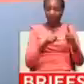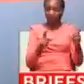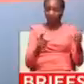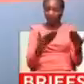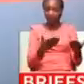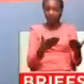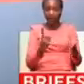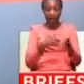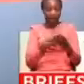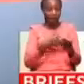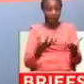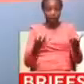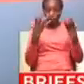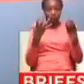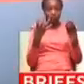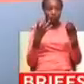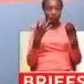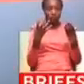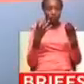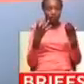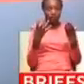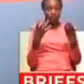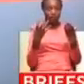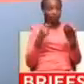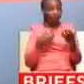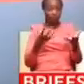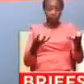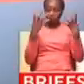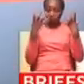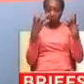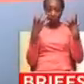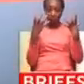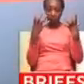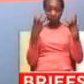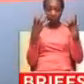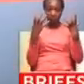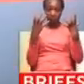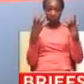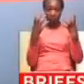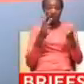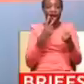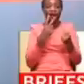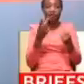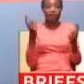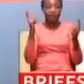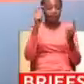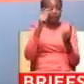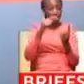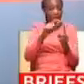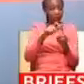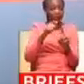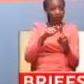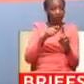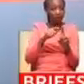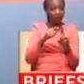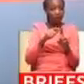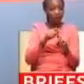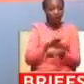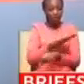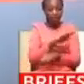to my surprise, I mean, I was just shocked. A voice comes from the